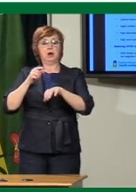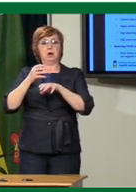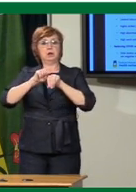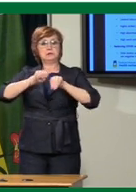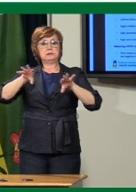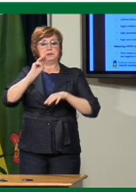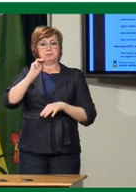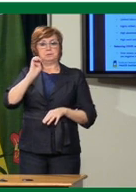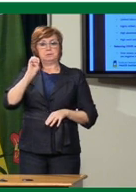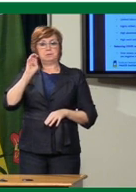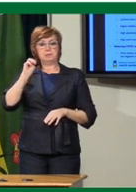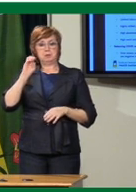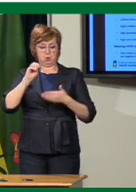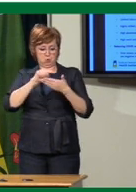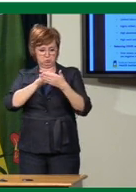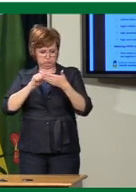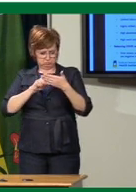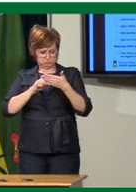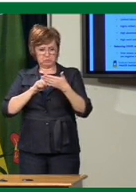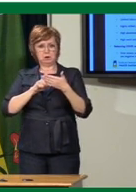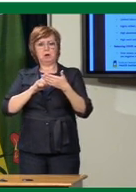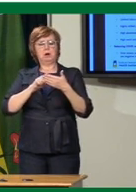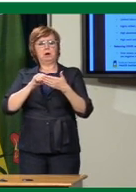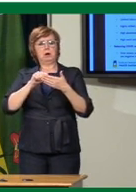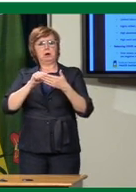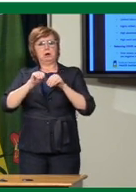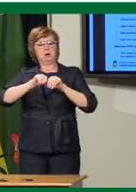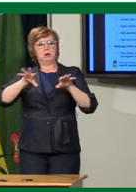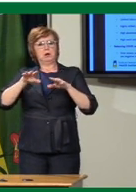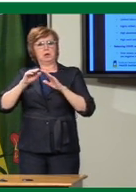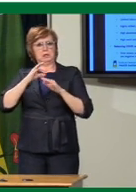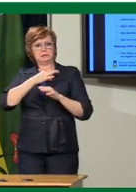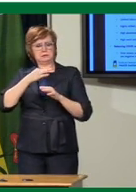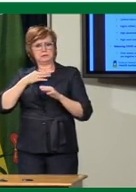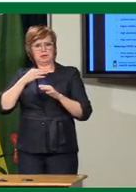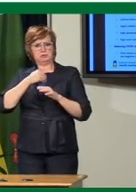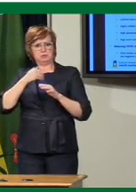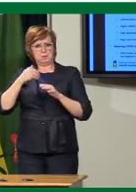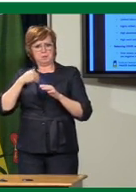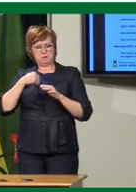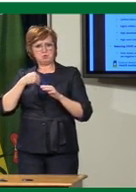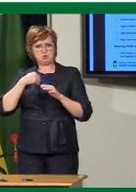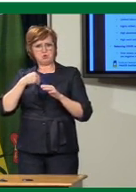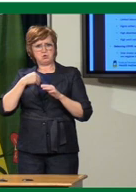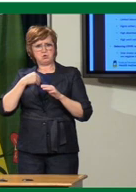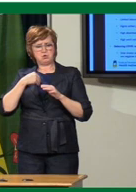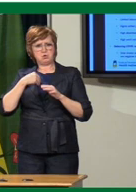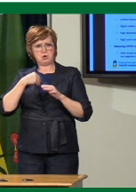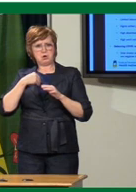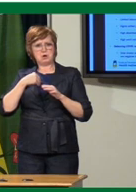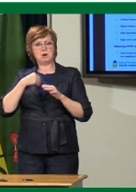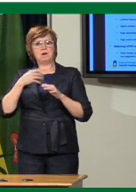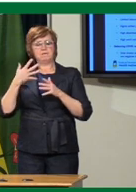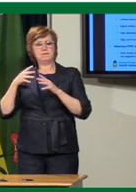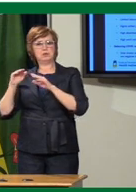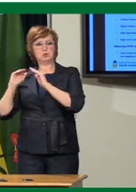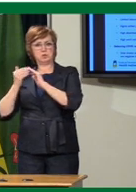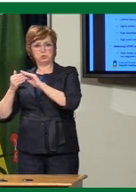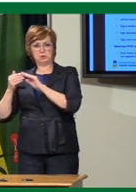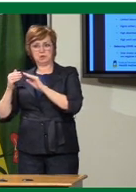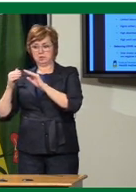becoming positive through community transmission, it basically in a moment's notice took out 15% of their workforce.